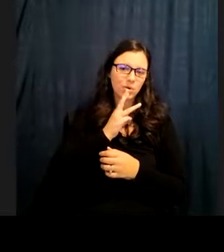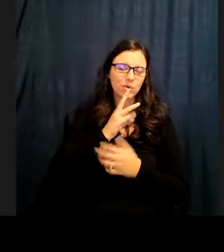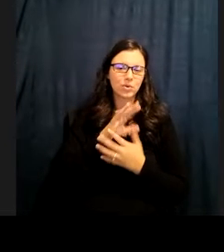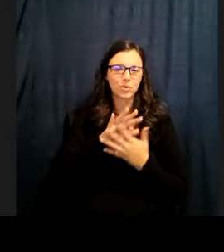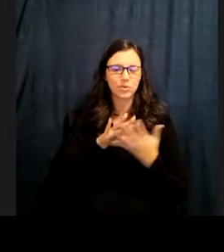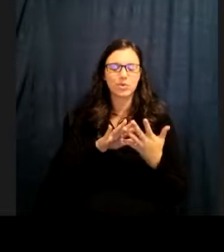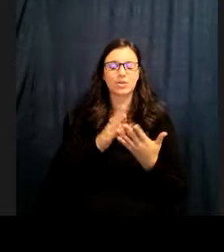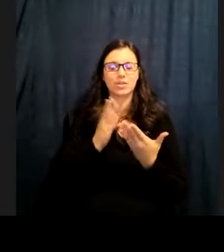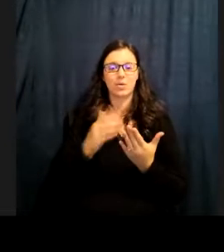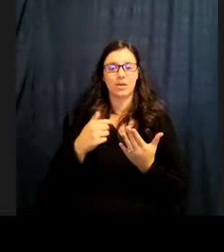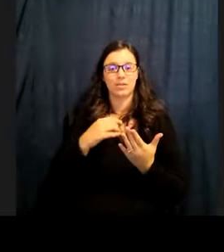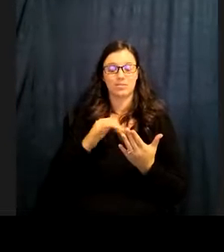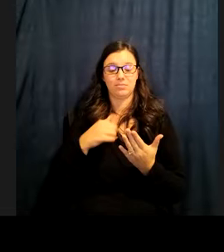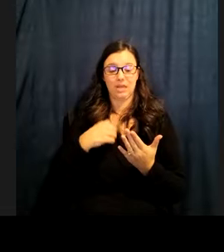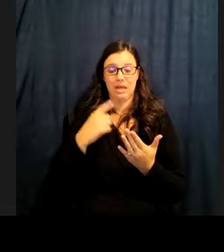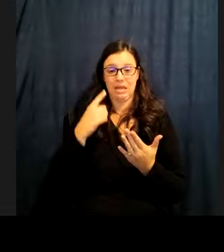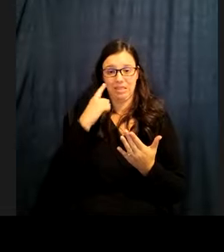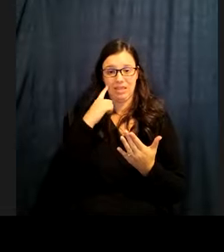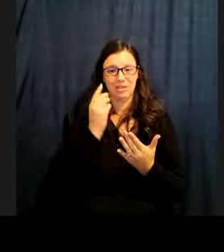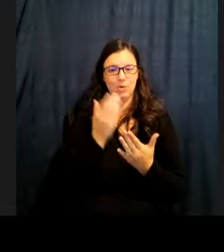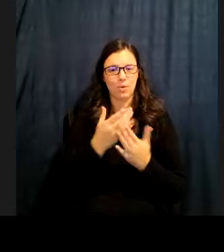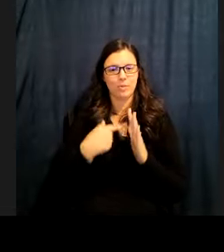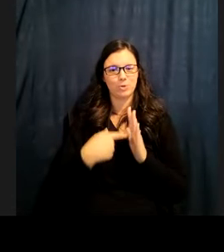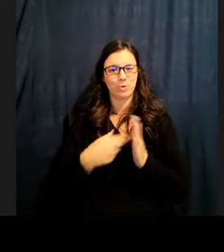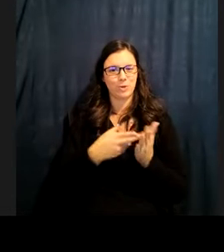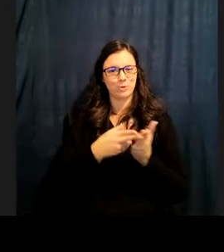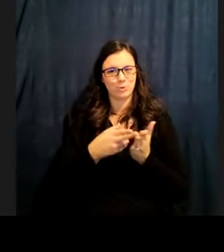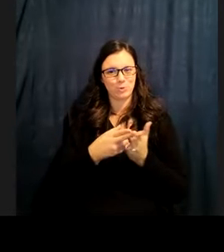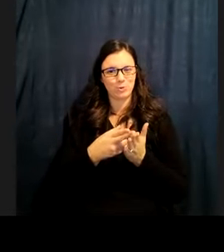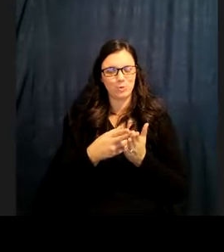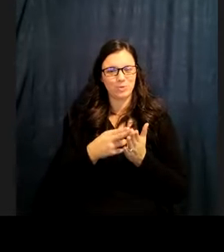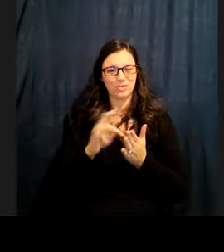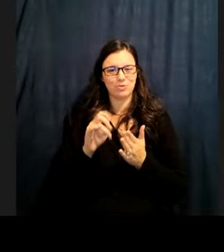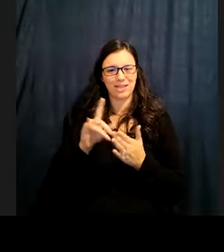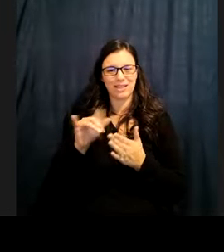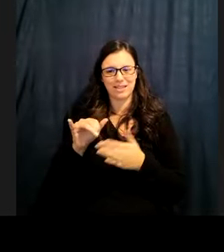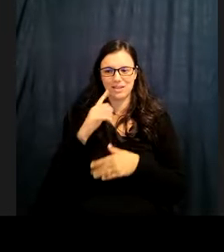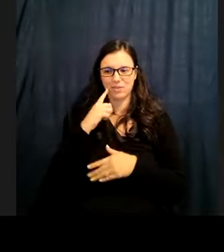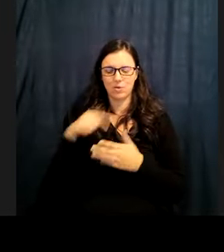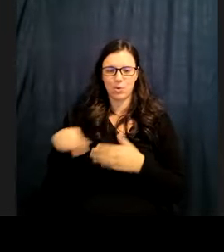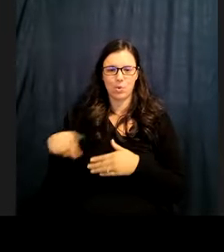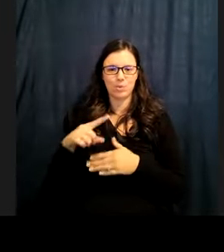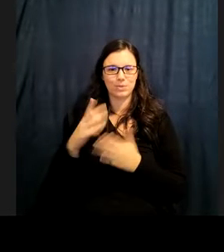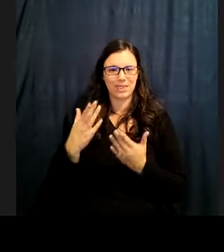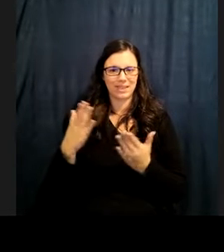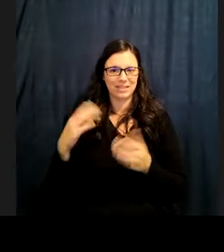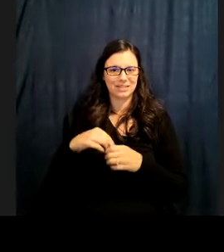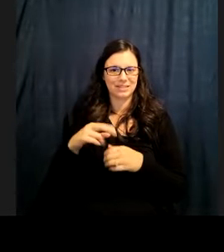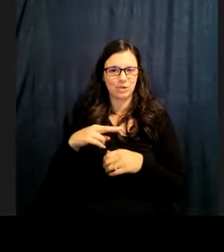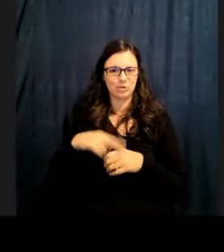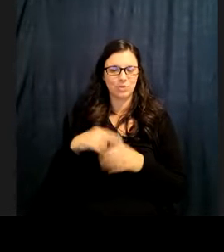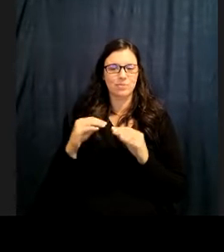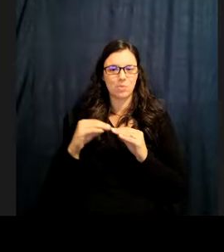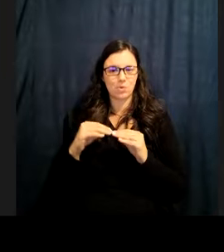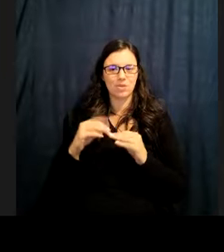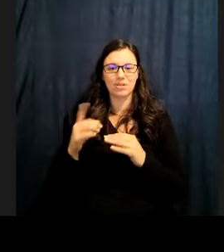think are almost showing the truth or the reality of those things in nature even more. She's getting